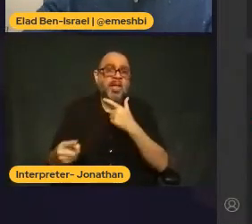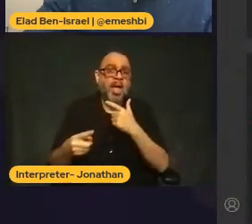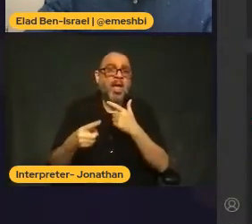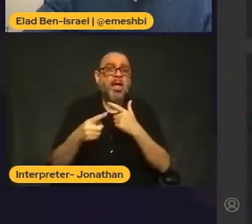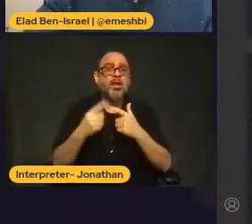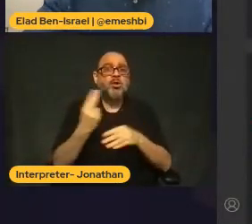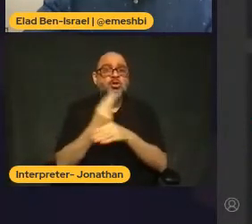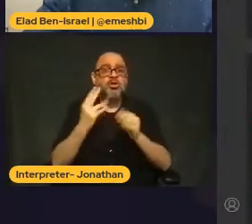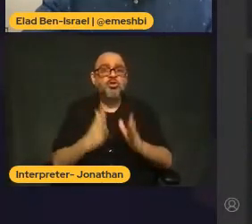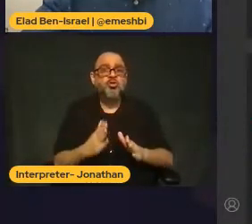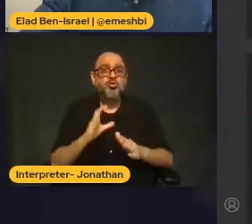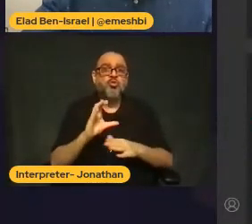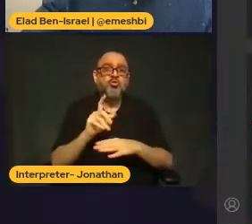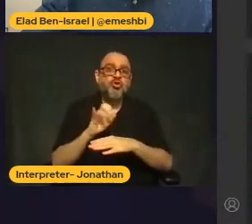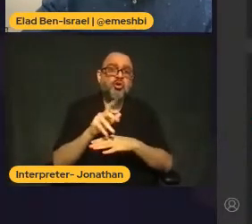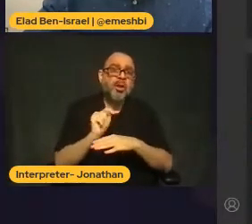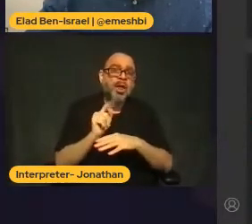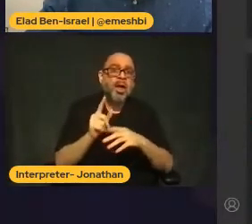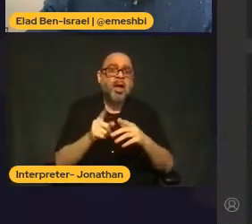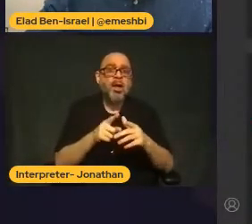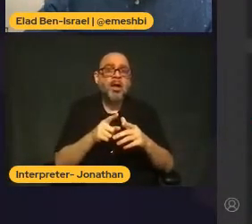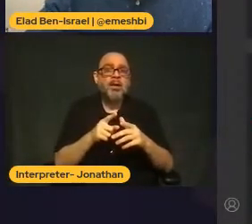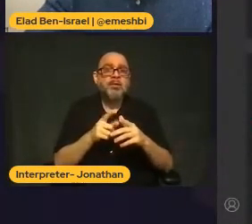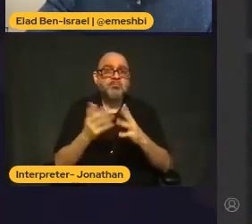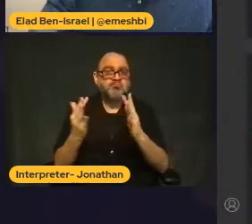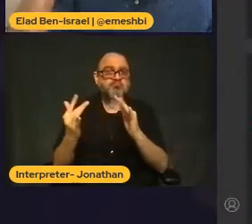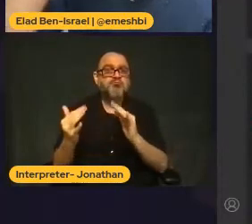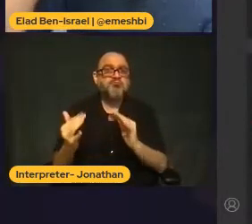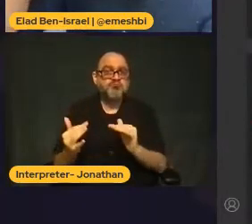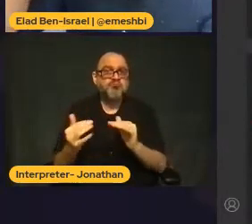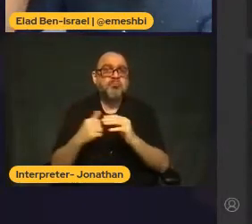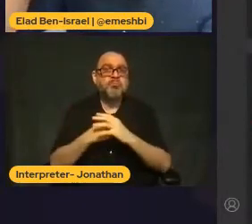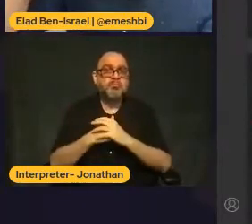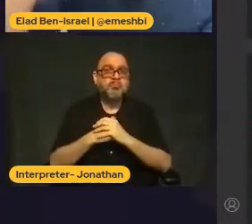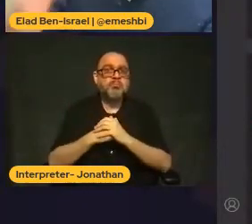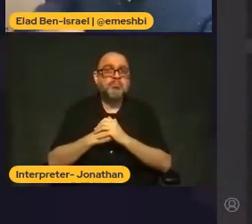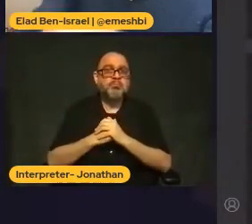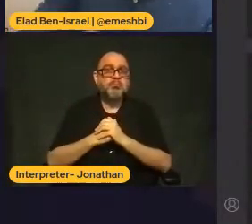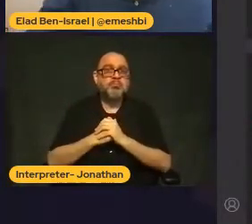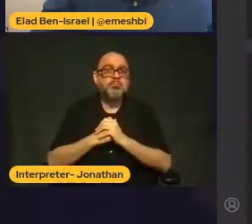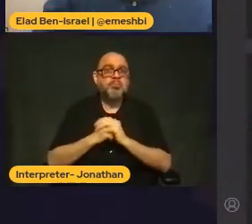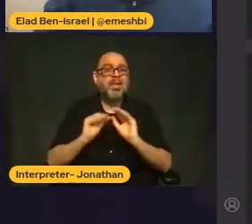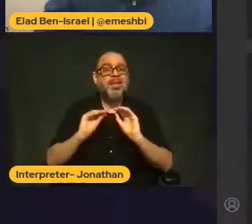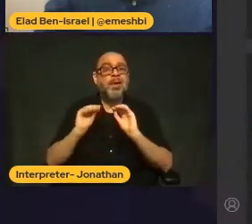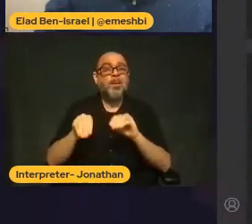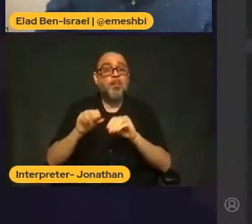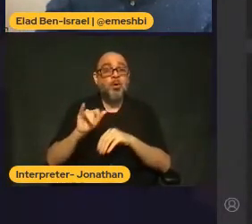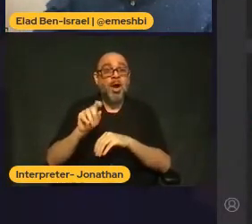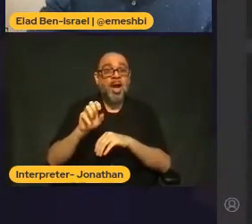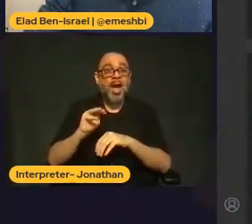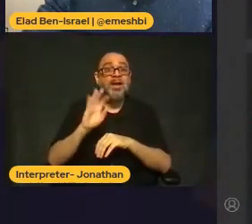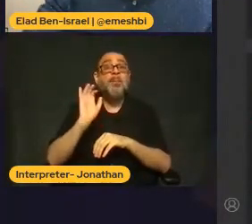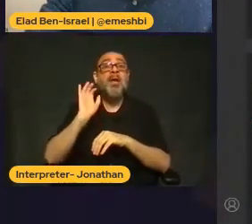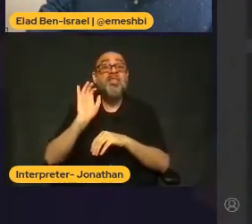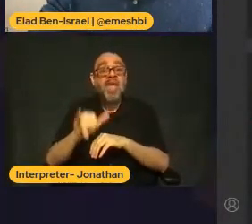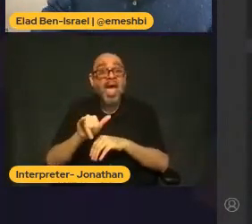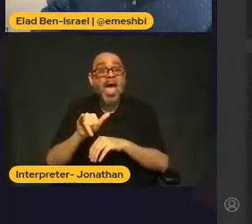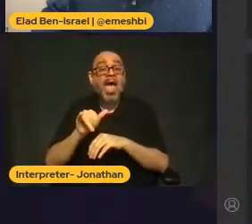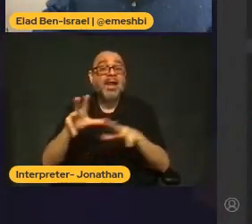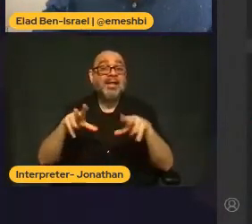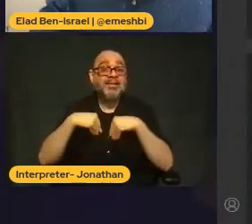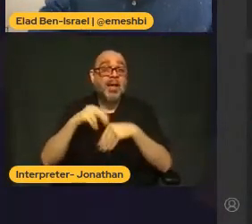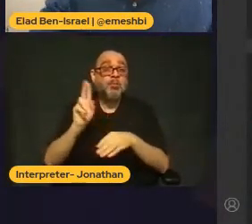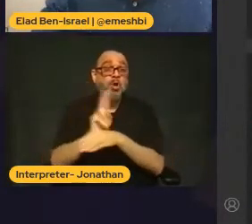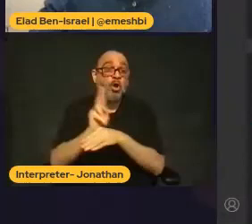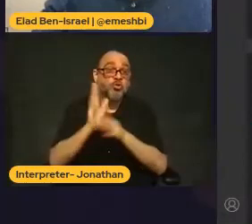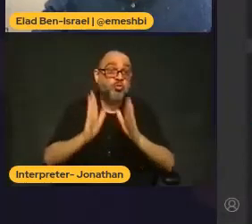and then async await dot put item, and then this actually accepts a user thing. So I'm just going to